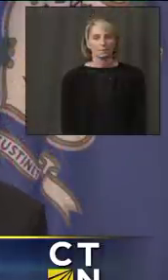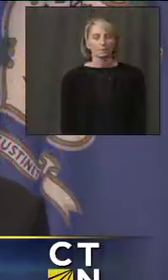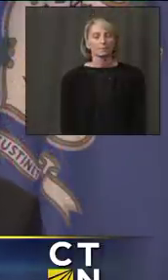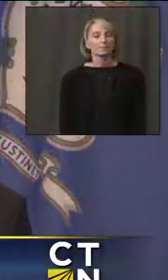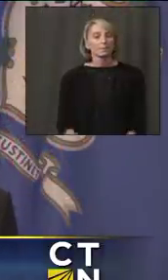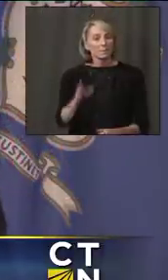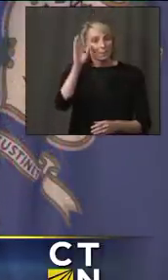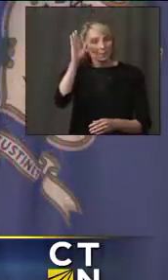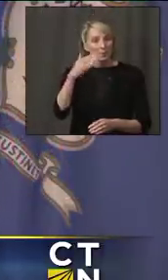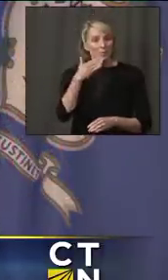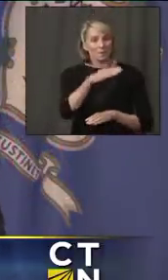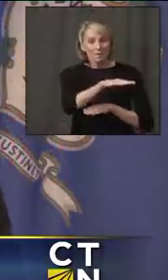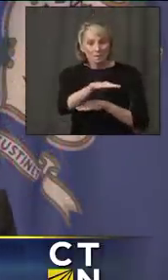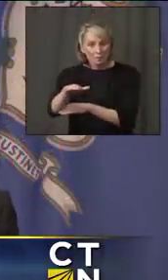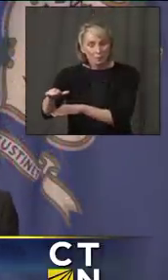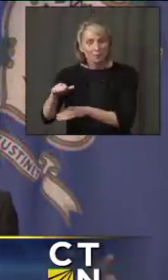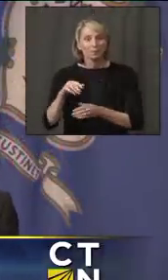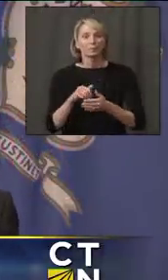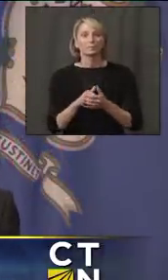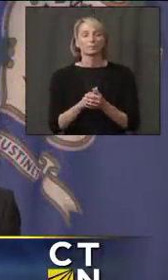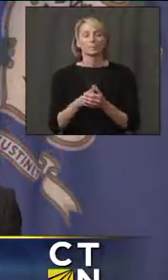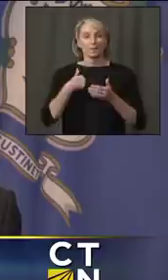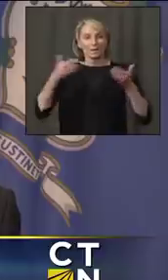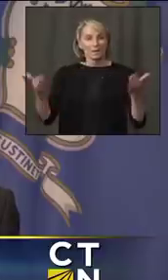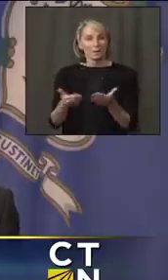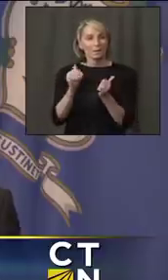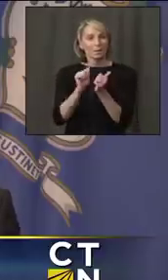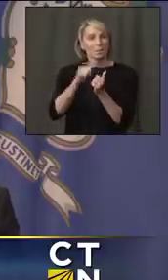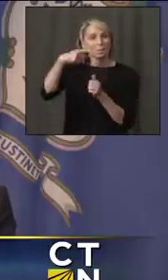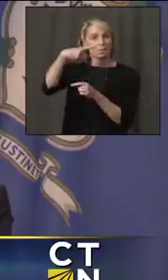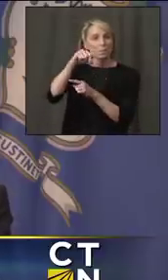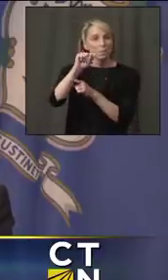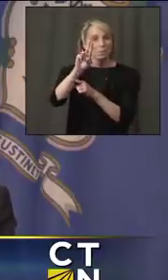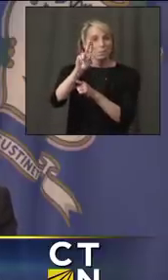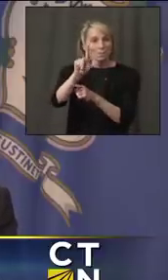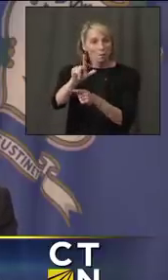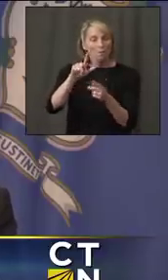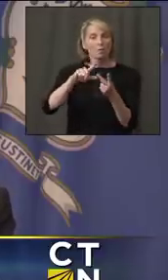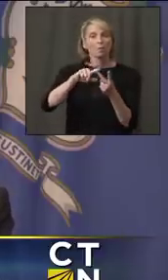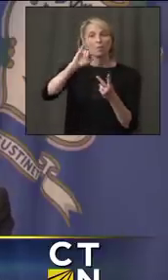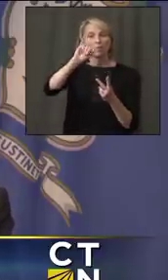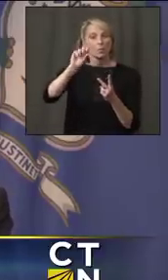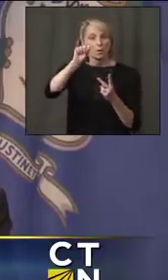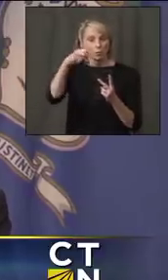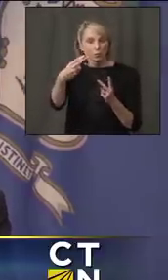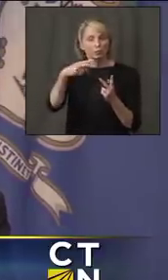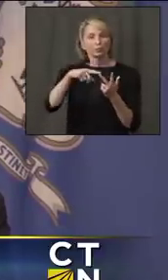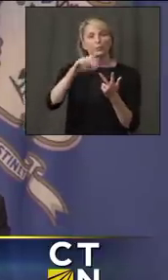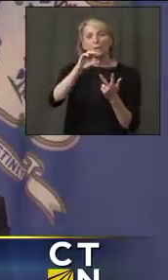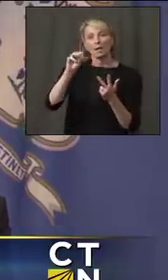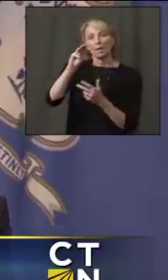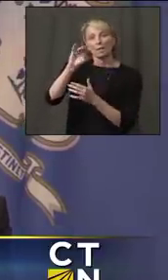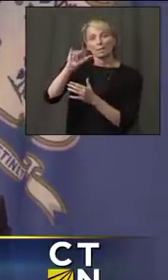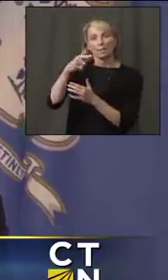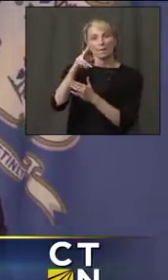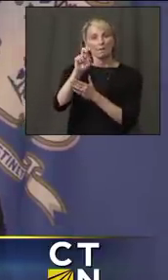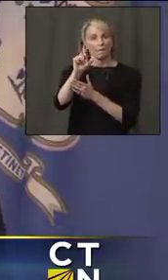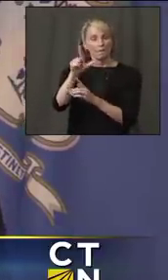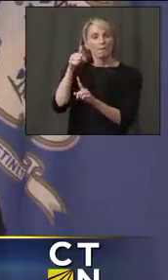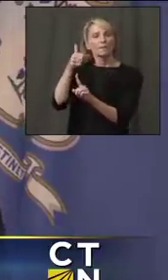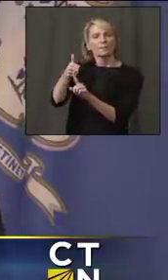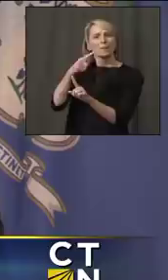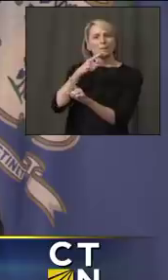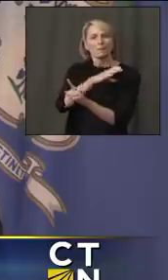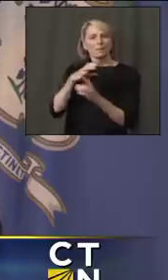All right, good afternoon, everybody. Here with Paul and Josh, and Miguel is here, our Commissioner of Education, in case you have any